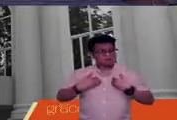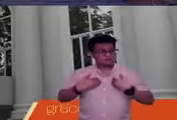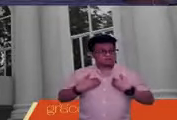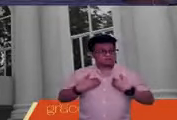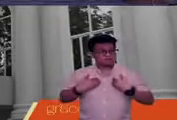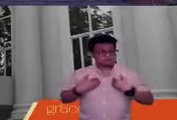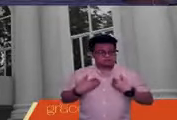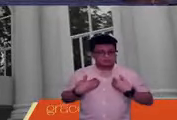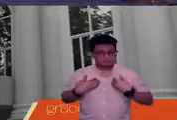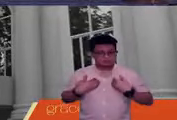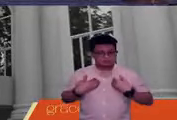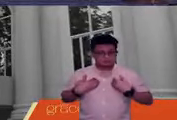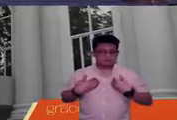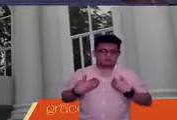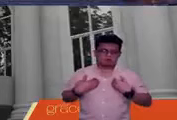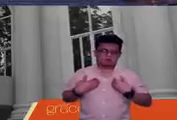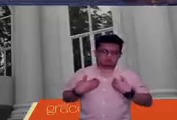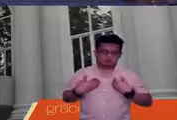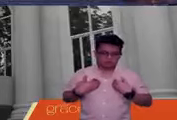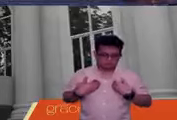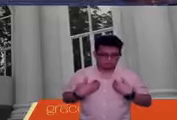kaigsunan, lisod-lisod ni nga in English.